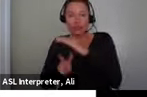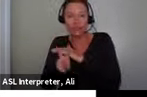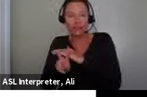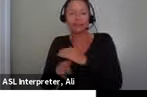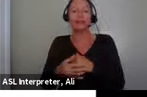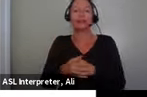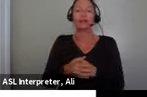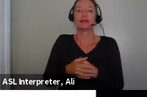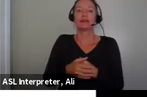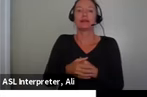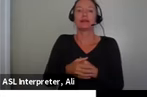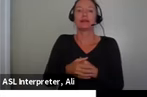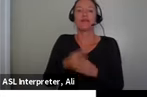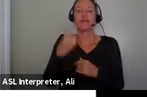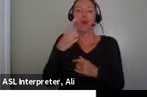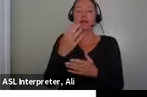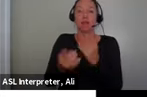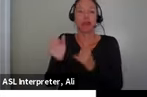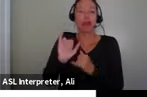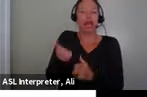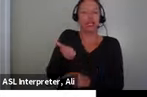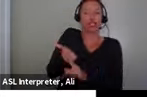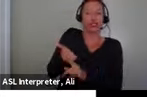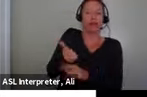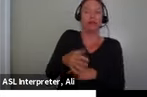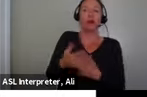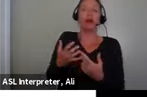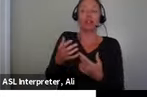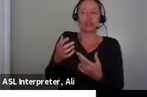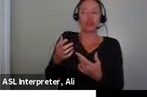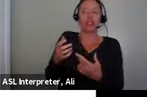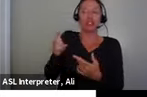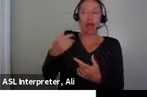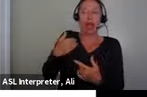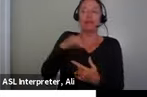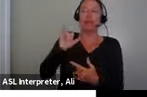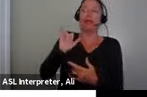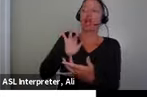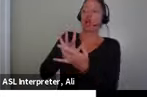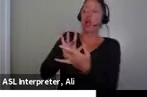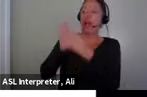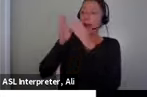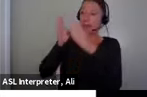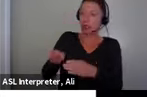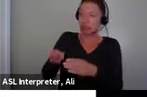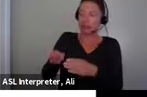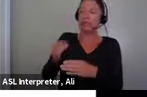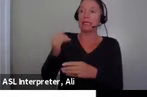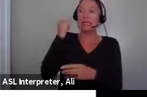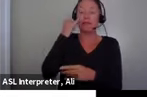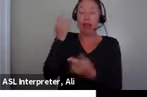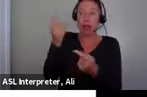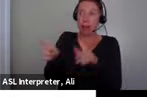as yourself is to have a contact person in case